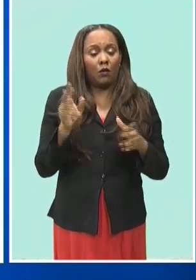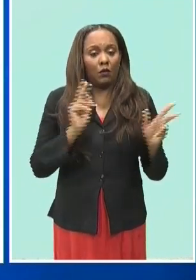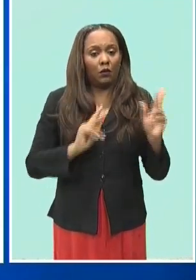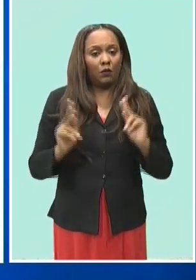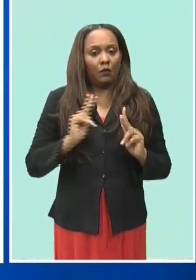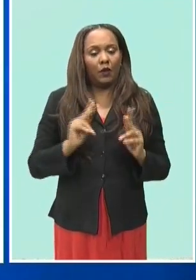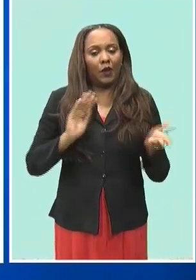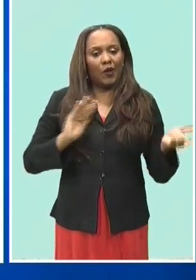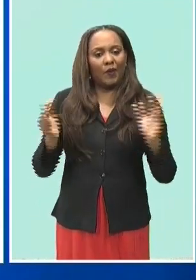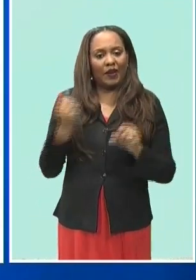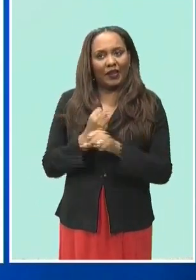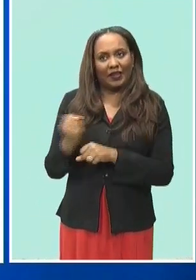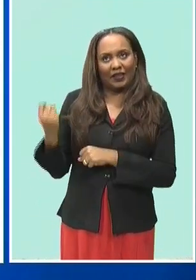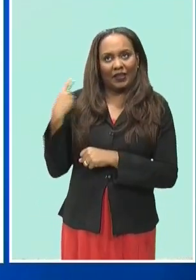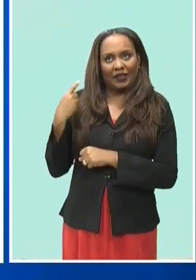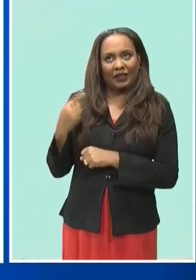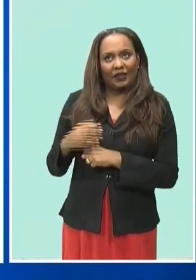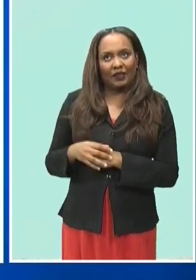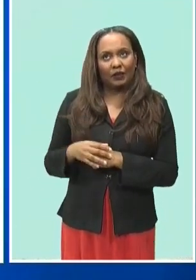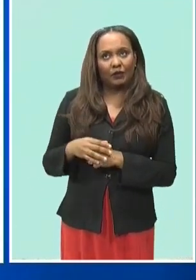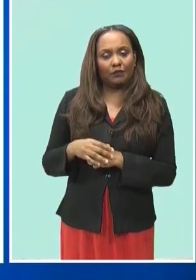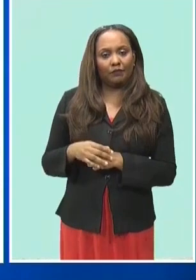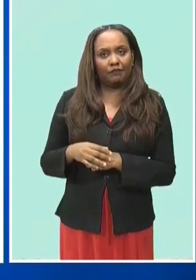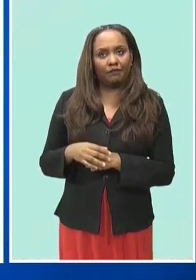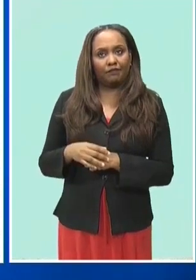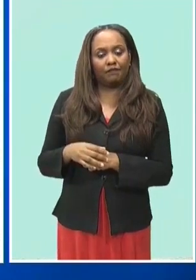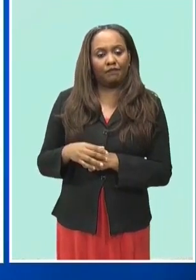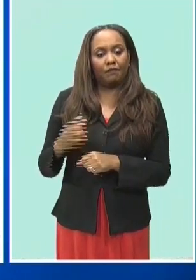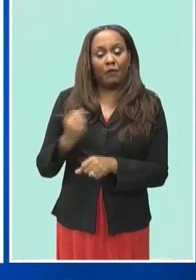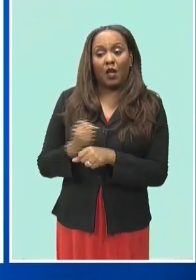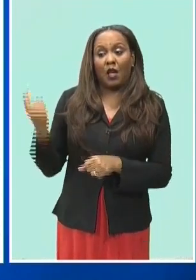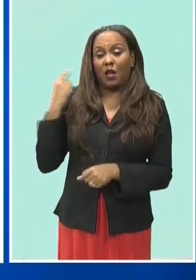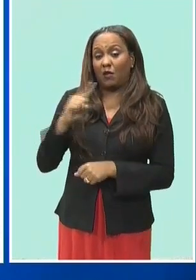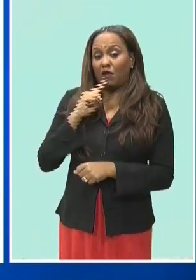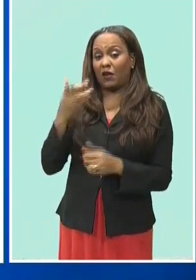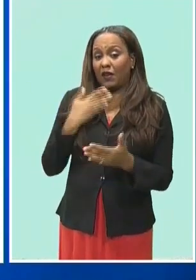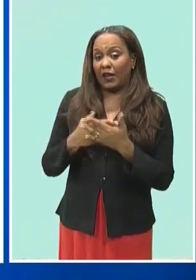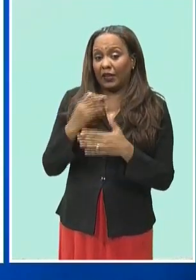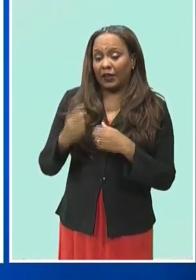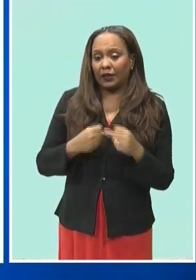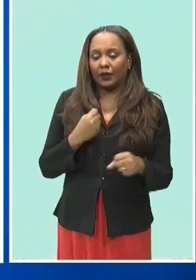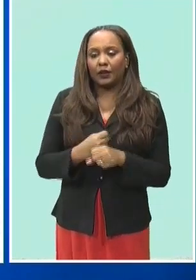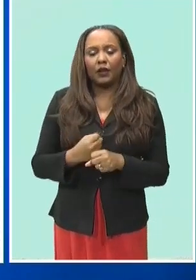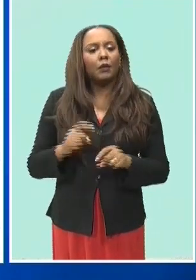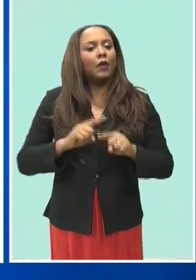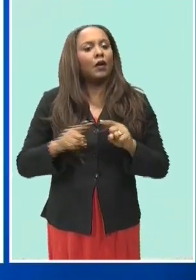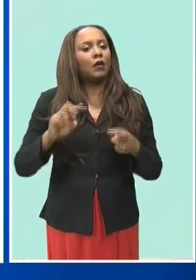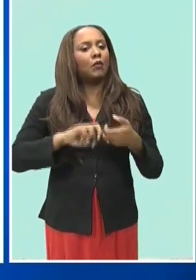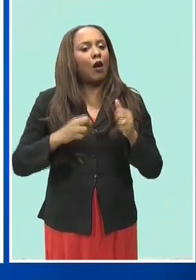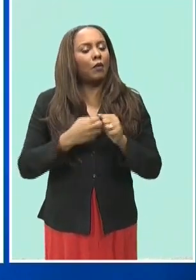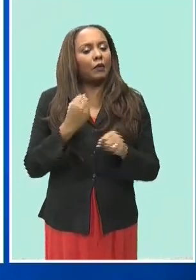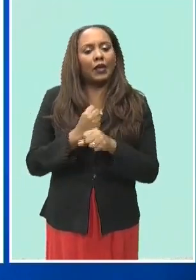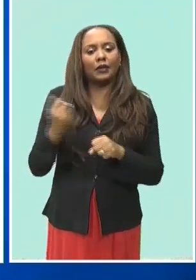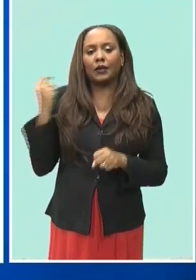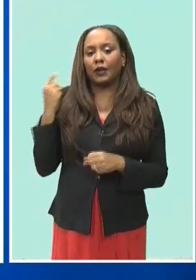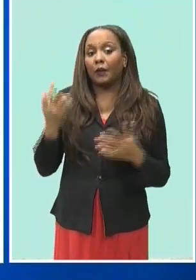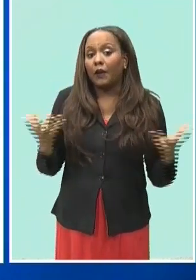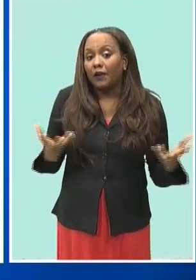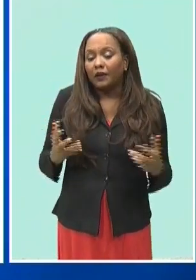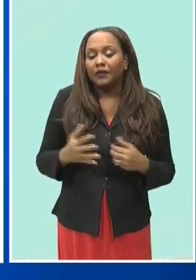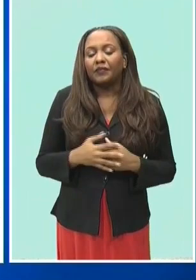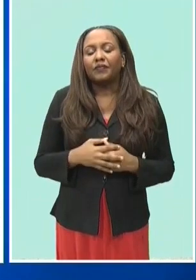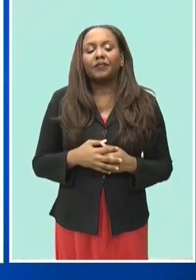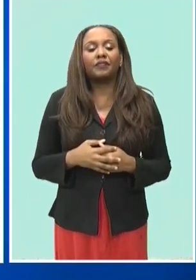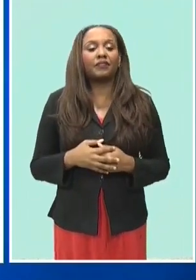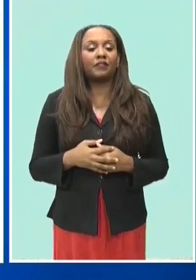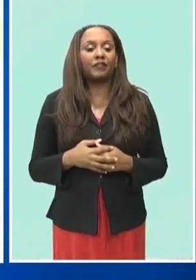the previous year. So last year was a really, really good year. Accommodation proved to be a serious concern in 2018, just 1 year after